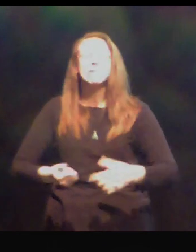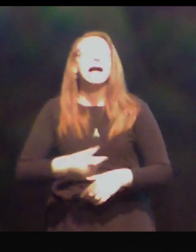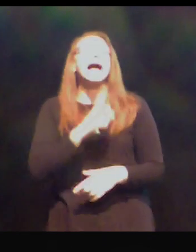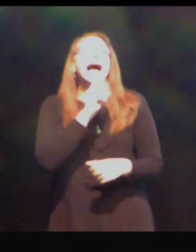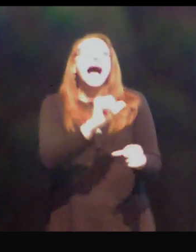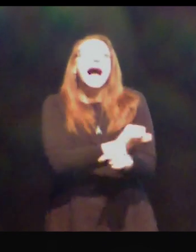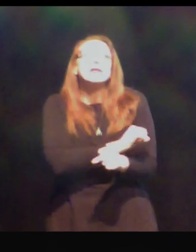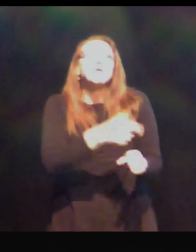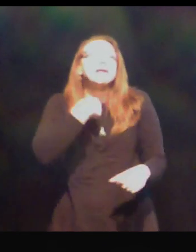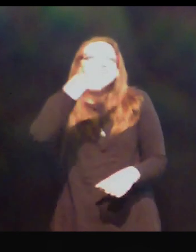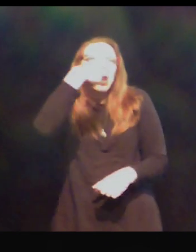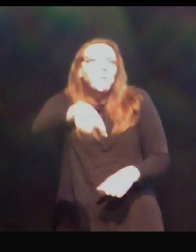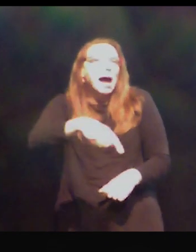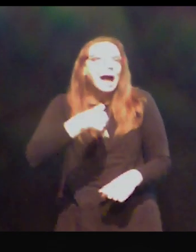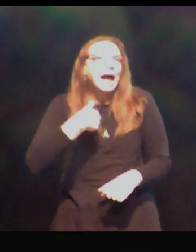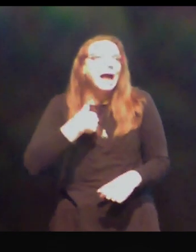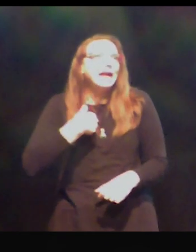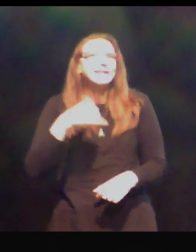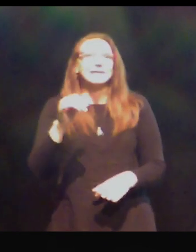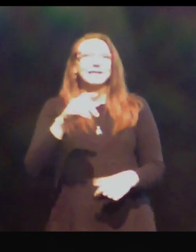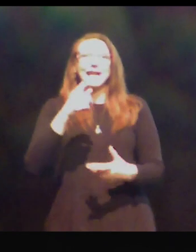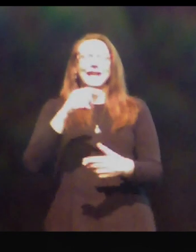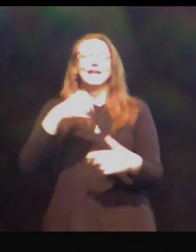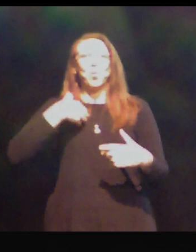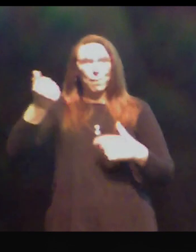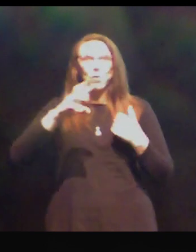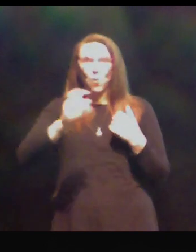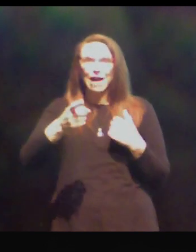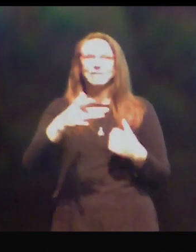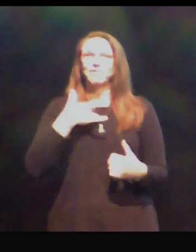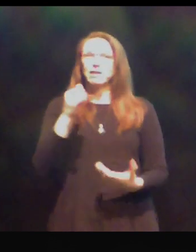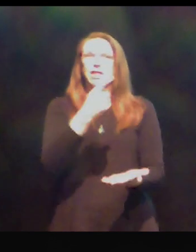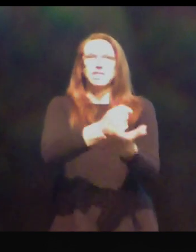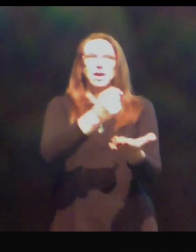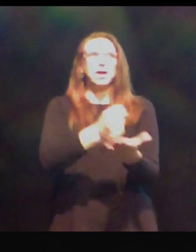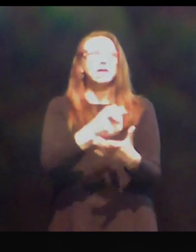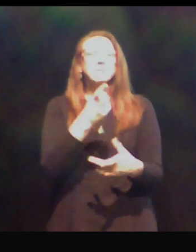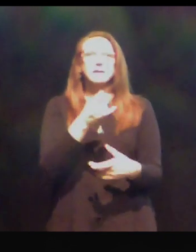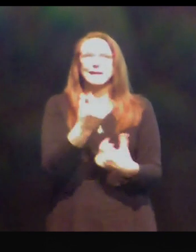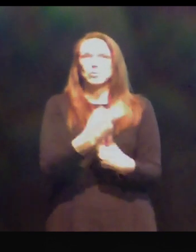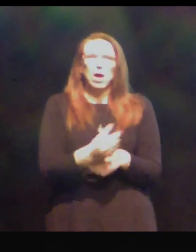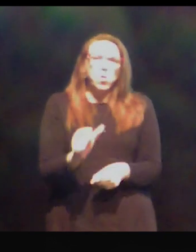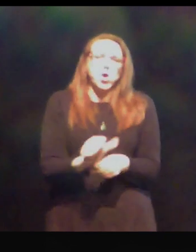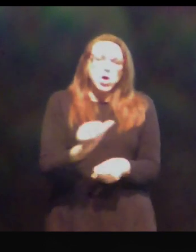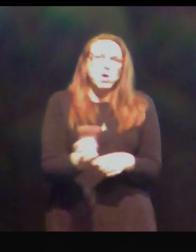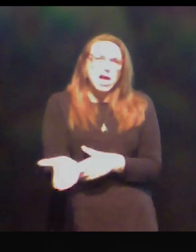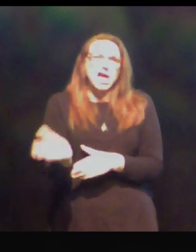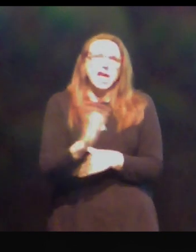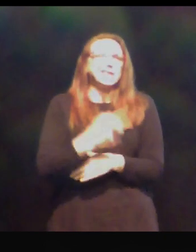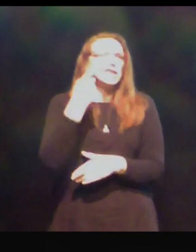Actually, I don't even mind. Actually, it's therapy. Because after like working all day today, I just had